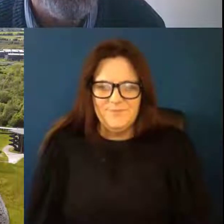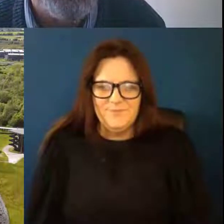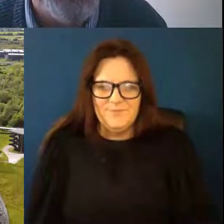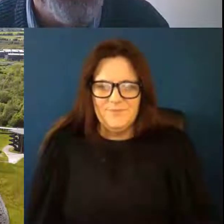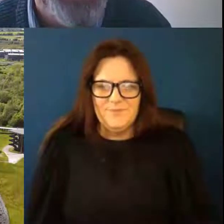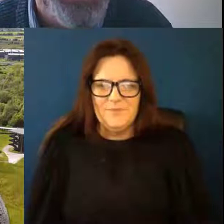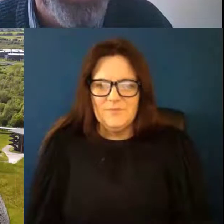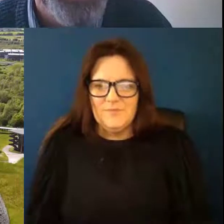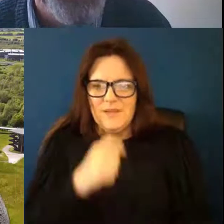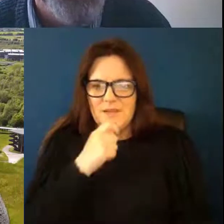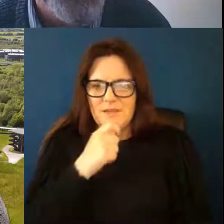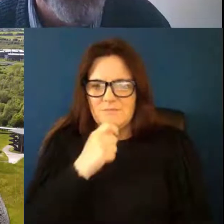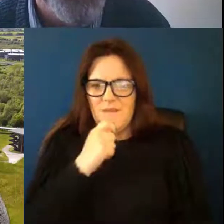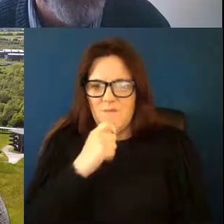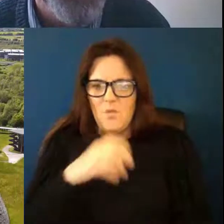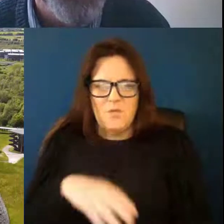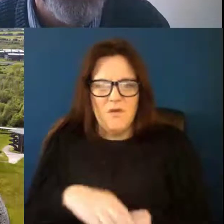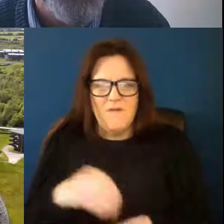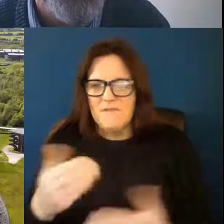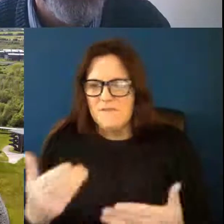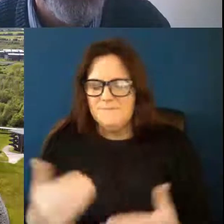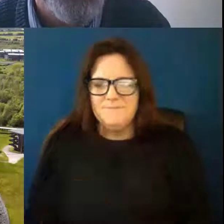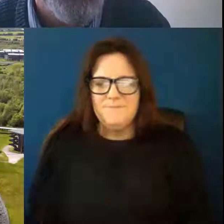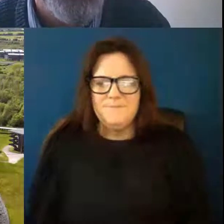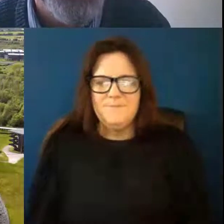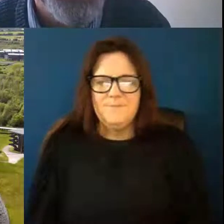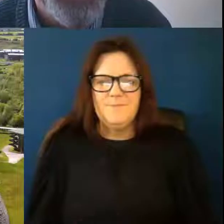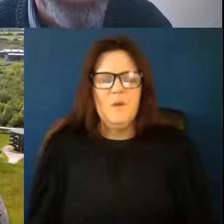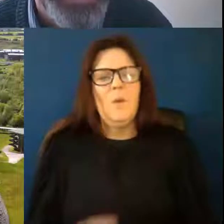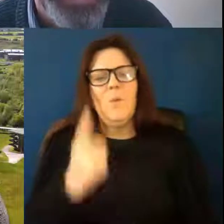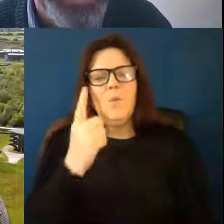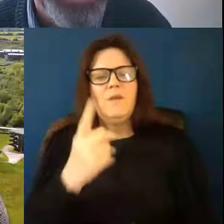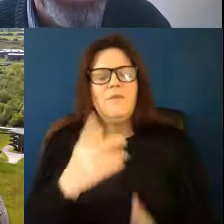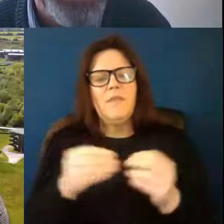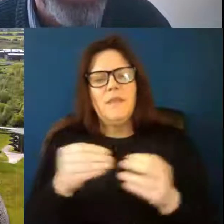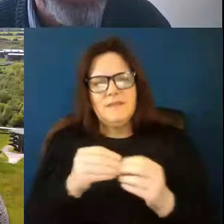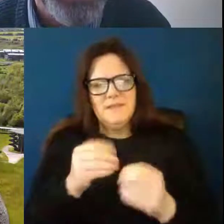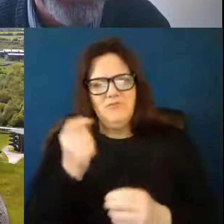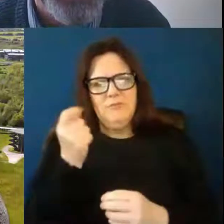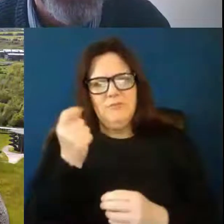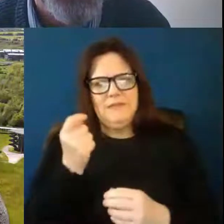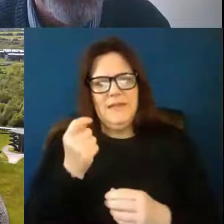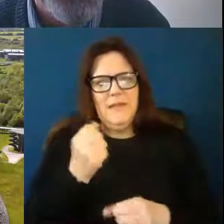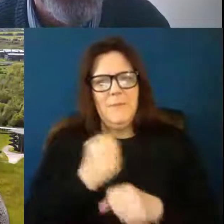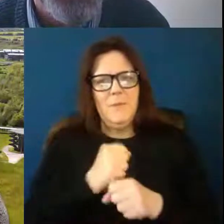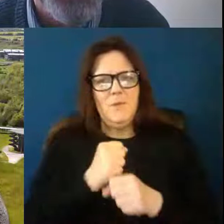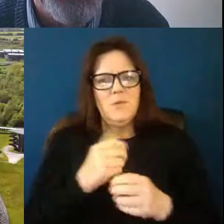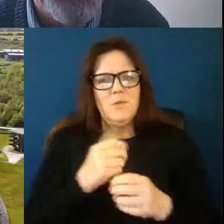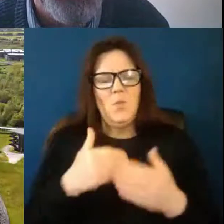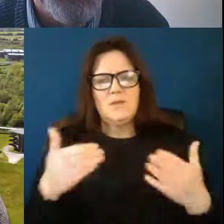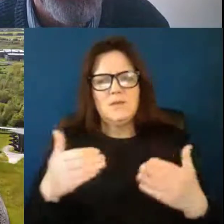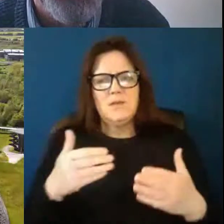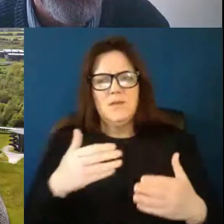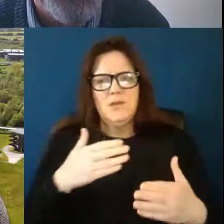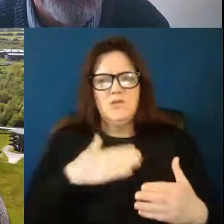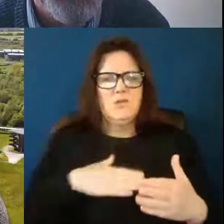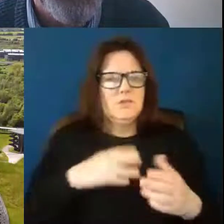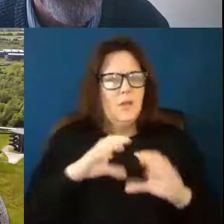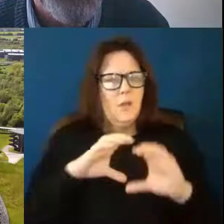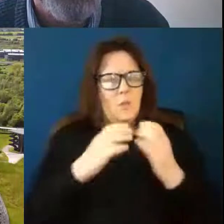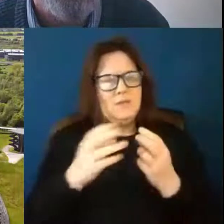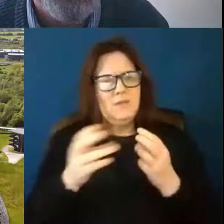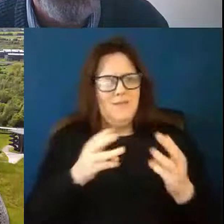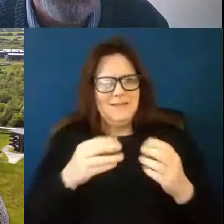You're muted there, Thomas. One of the things that's come up there recently was about, you know, not just community practice within